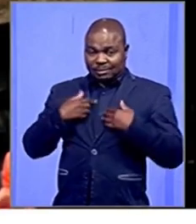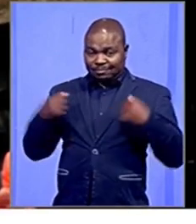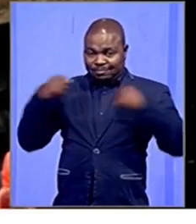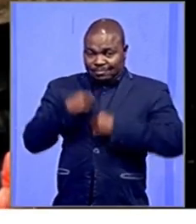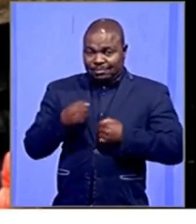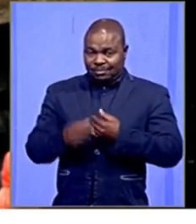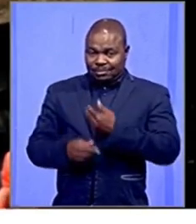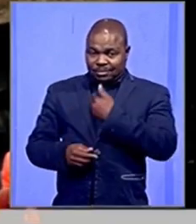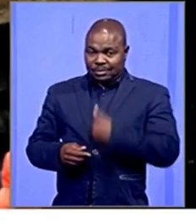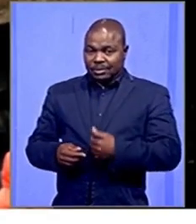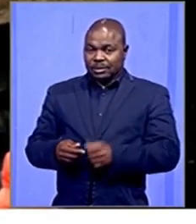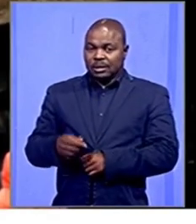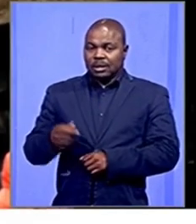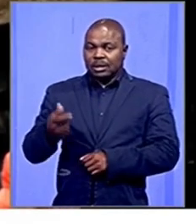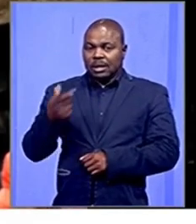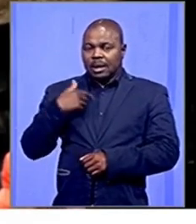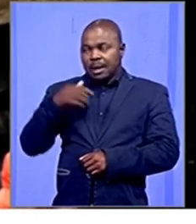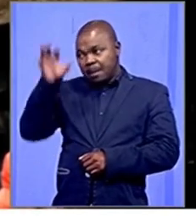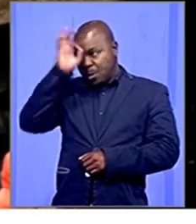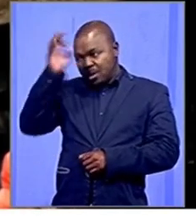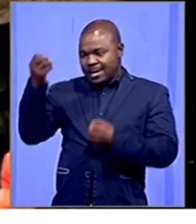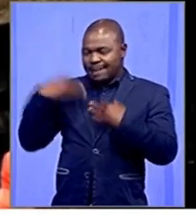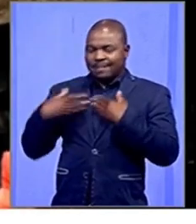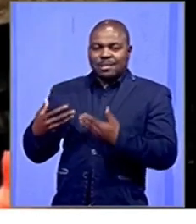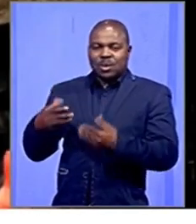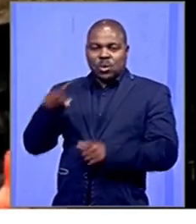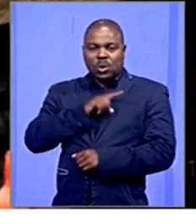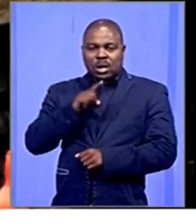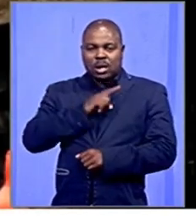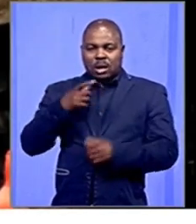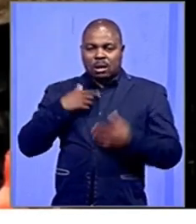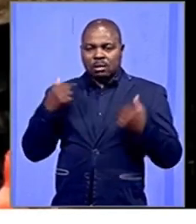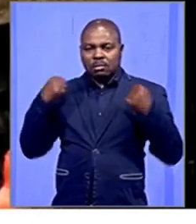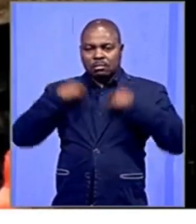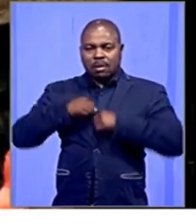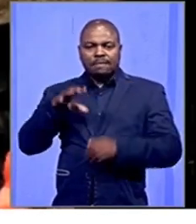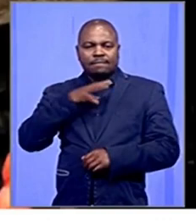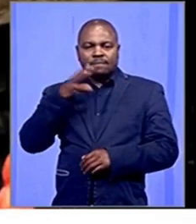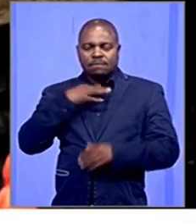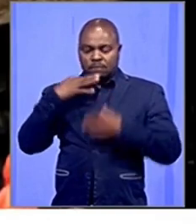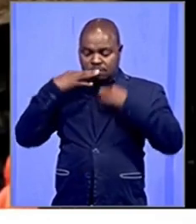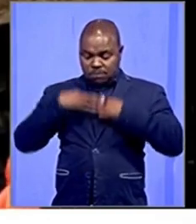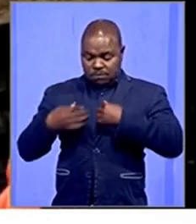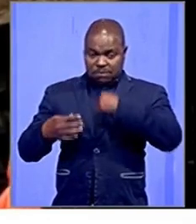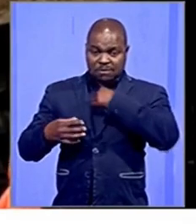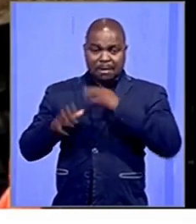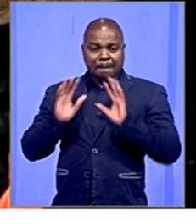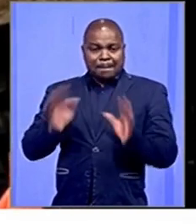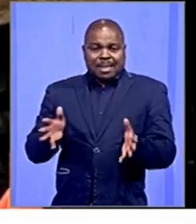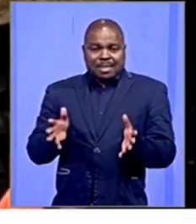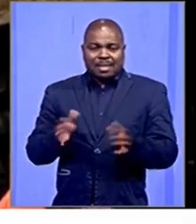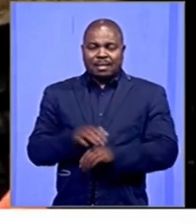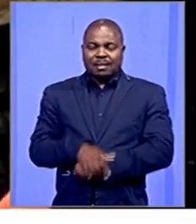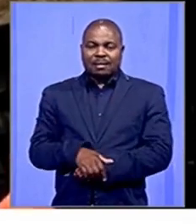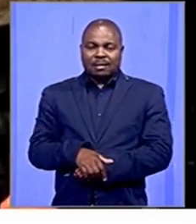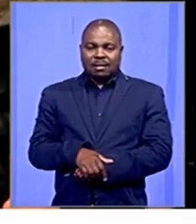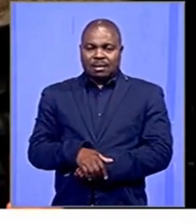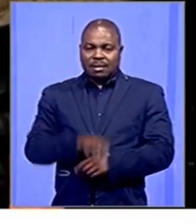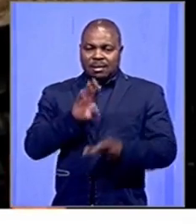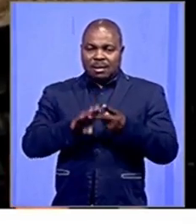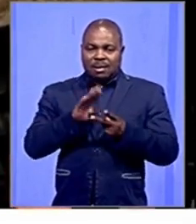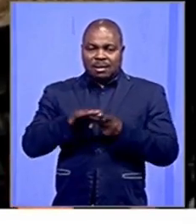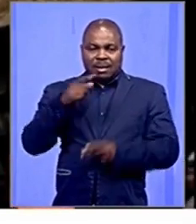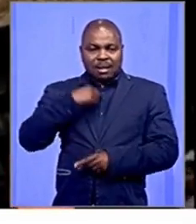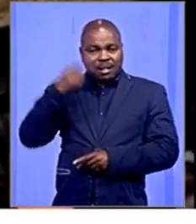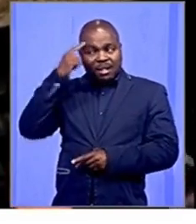wearing, it was given by a police guy because I was only just wearing these things and these things. I even